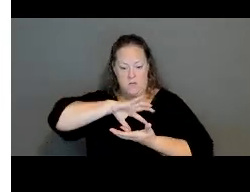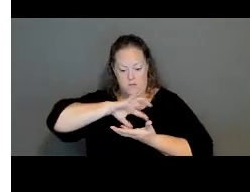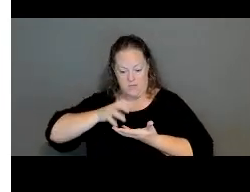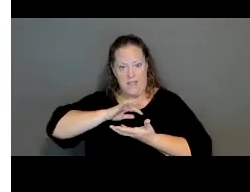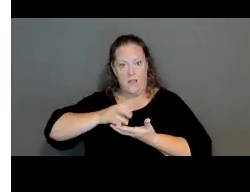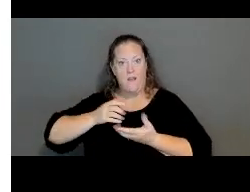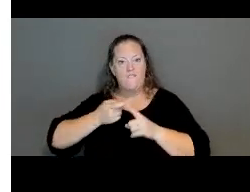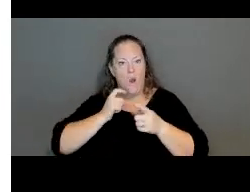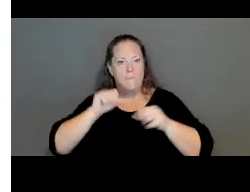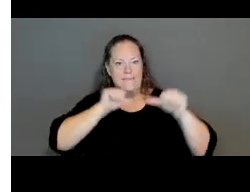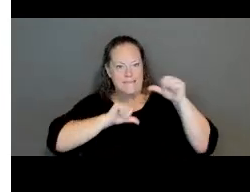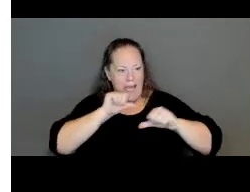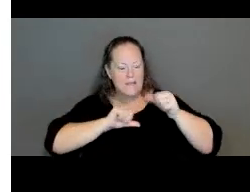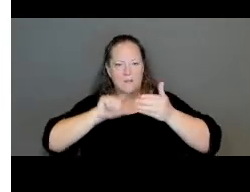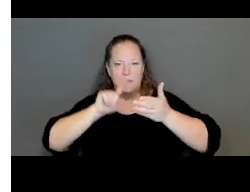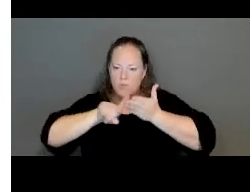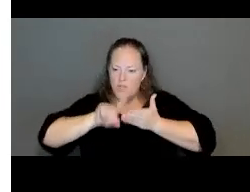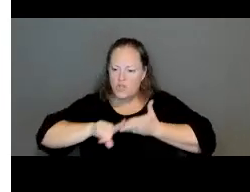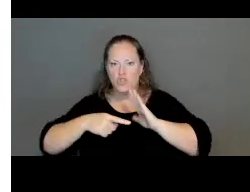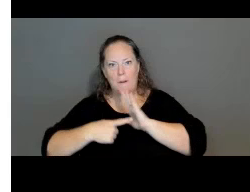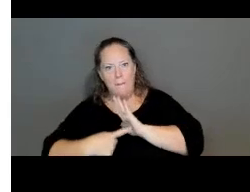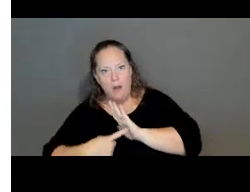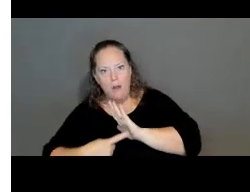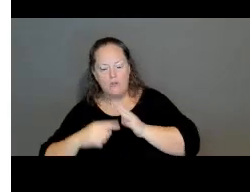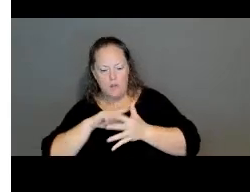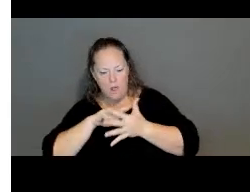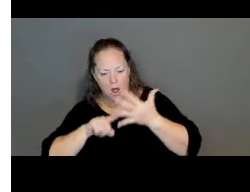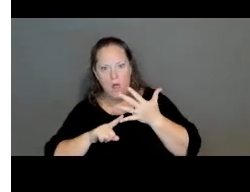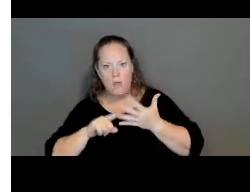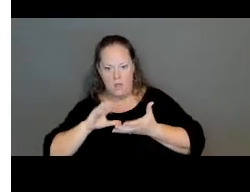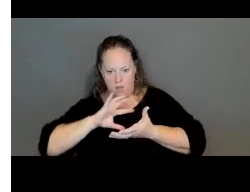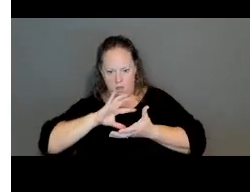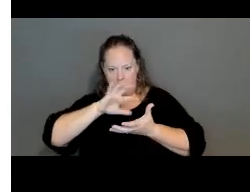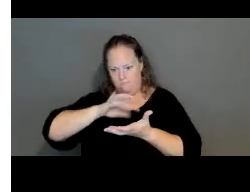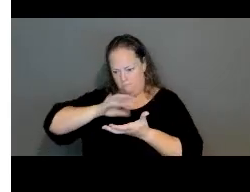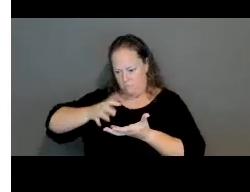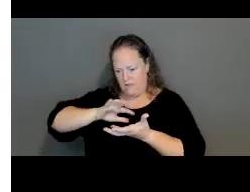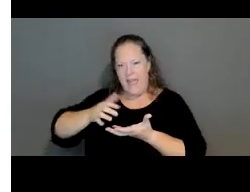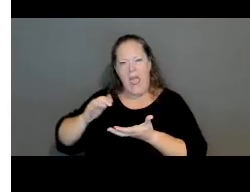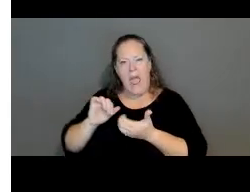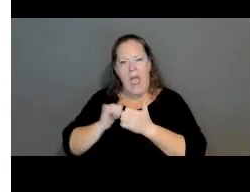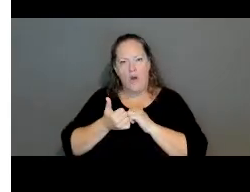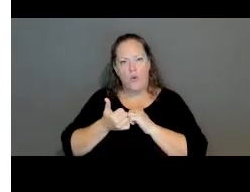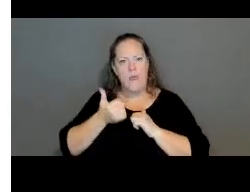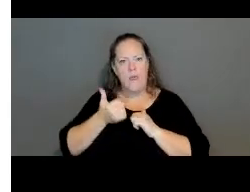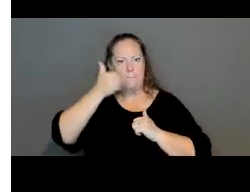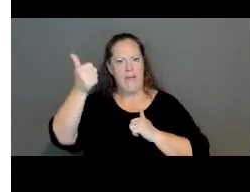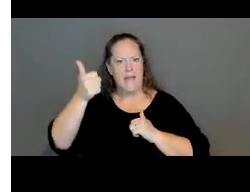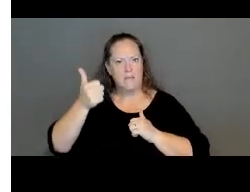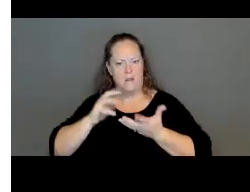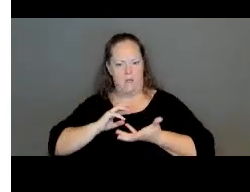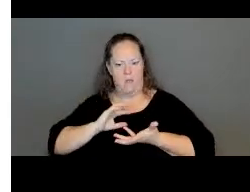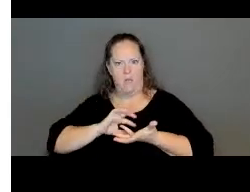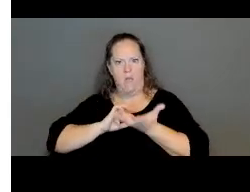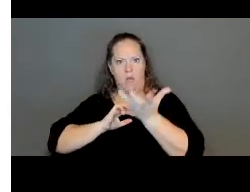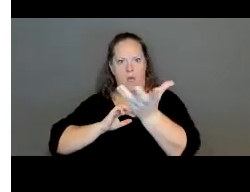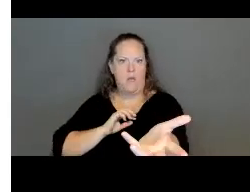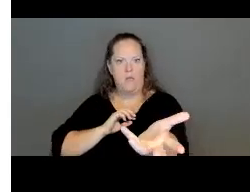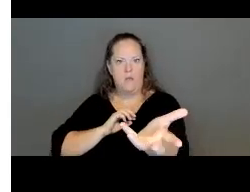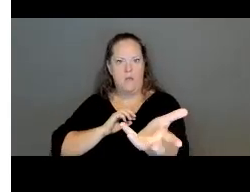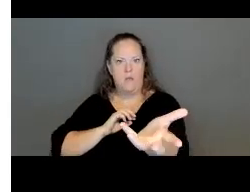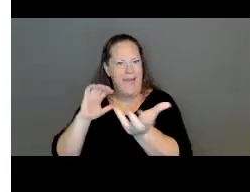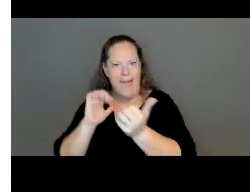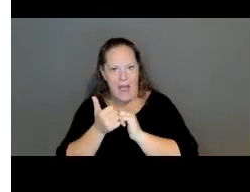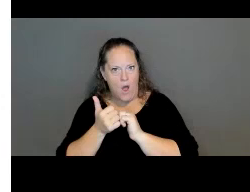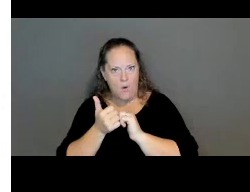scientific literature, from all the models, and figure out a way to communicate through this adaptation workbook.